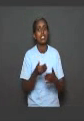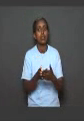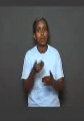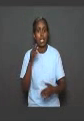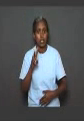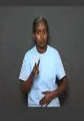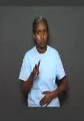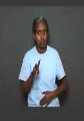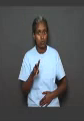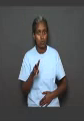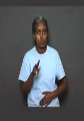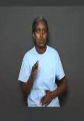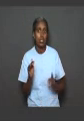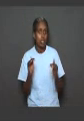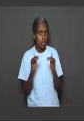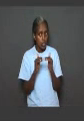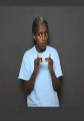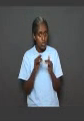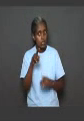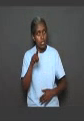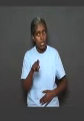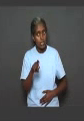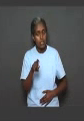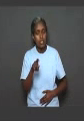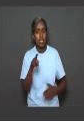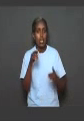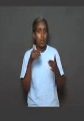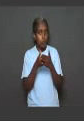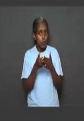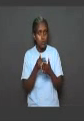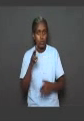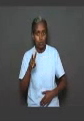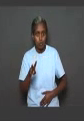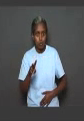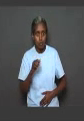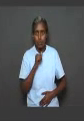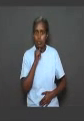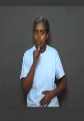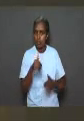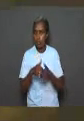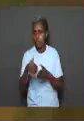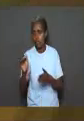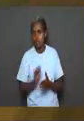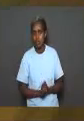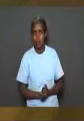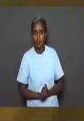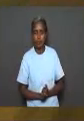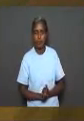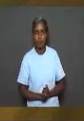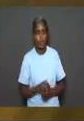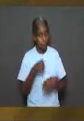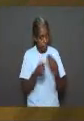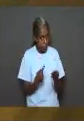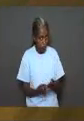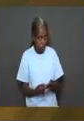x minus 2 as x approaches 2 doesn't exist.